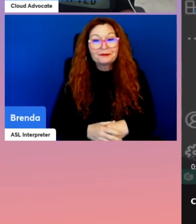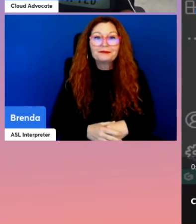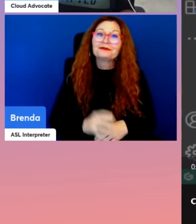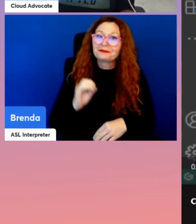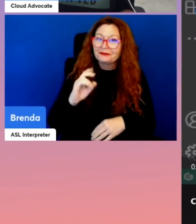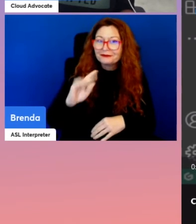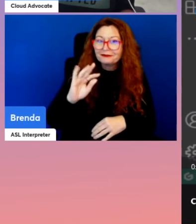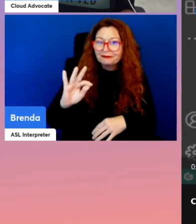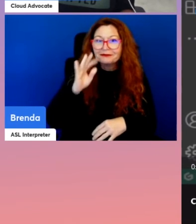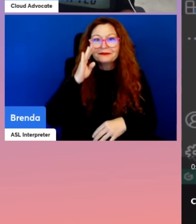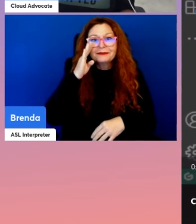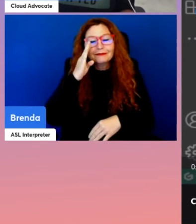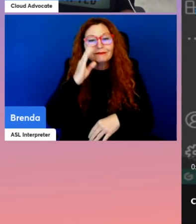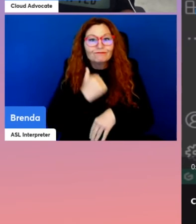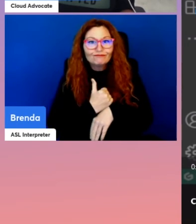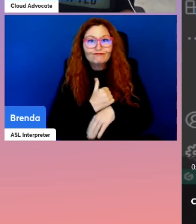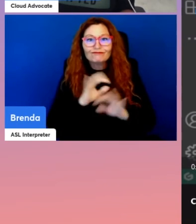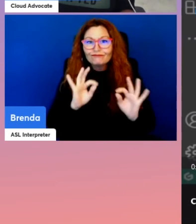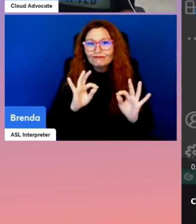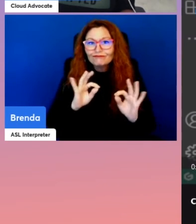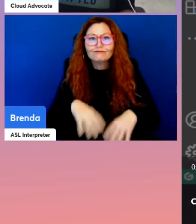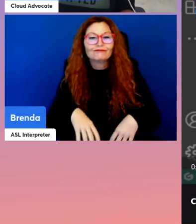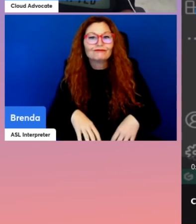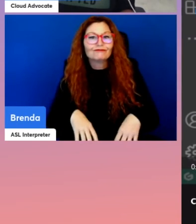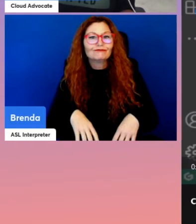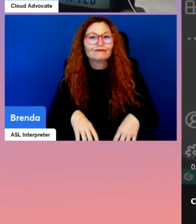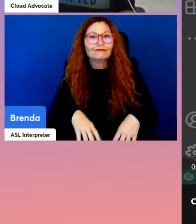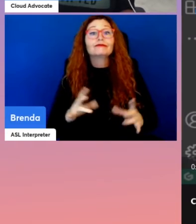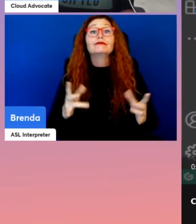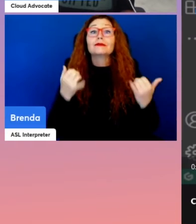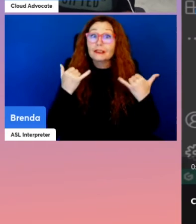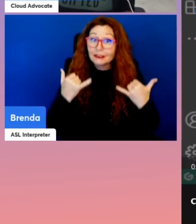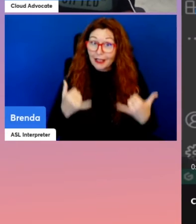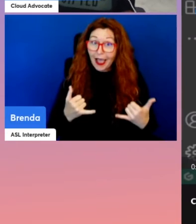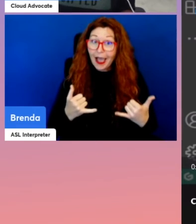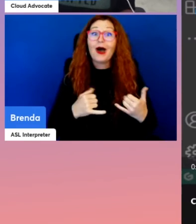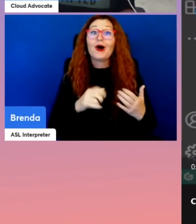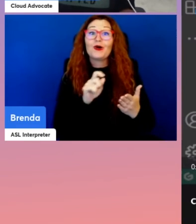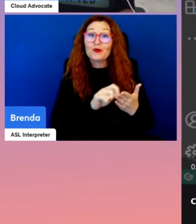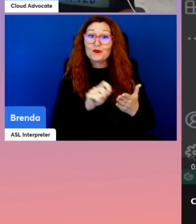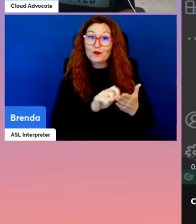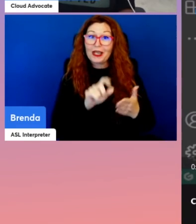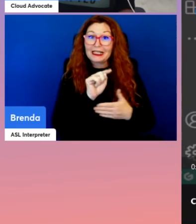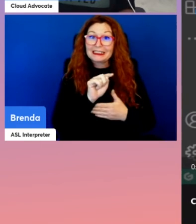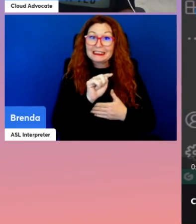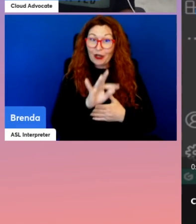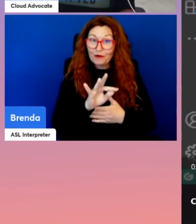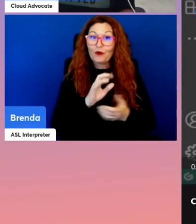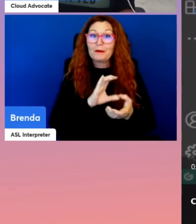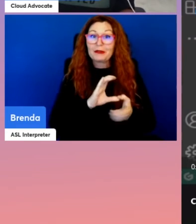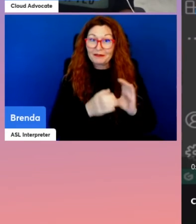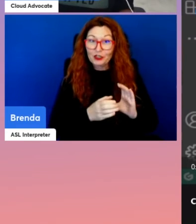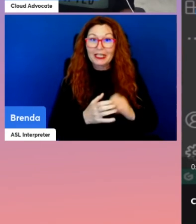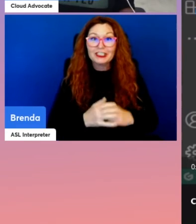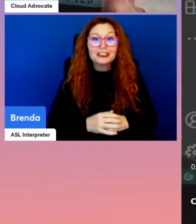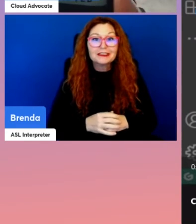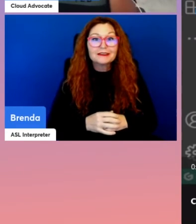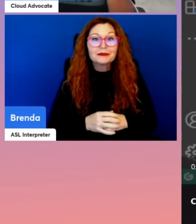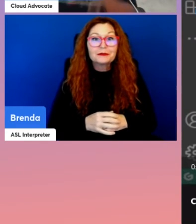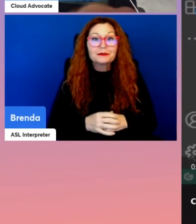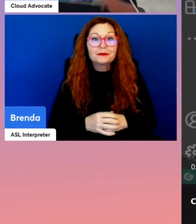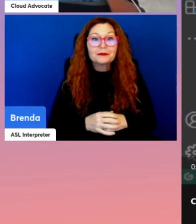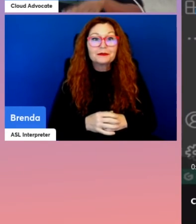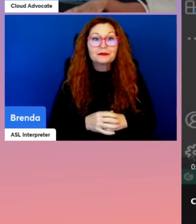that installed. So now it's time to actually write the Terraform configuration. And there's something